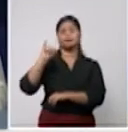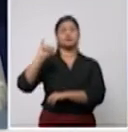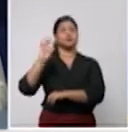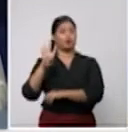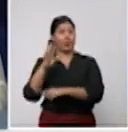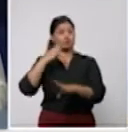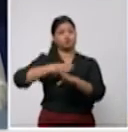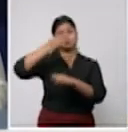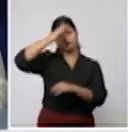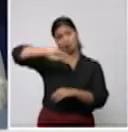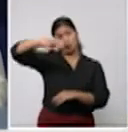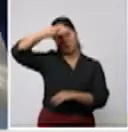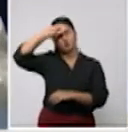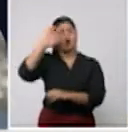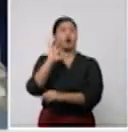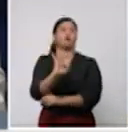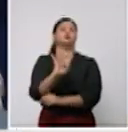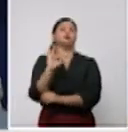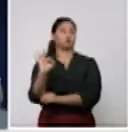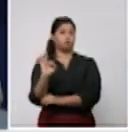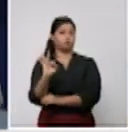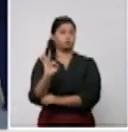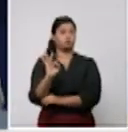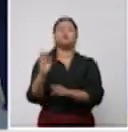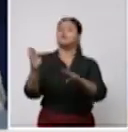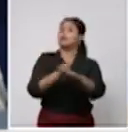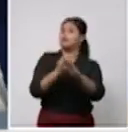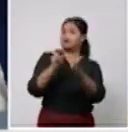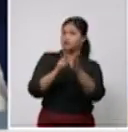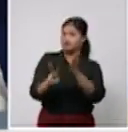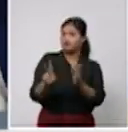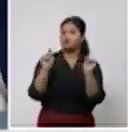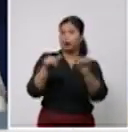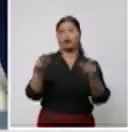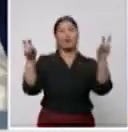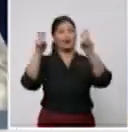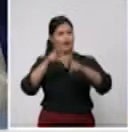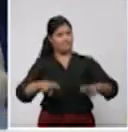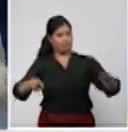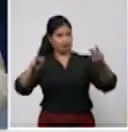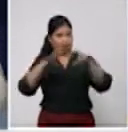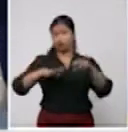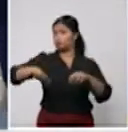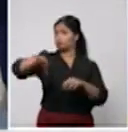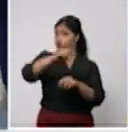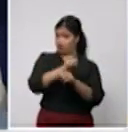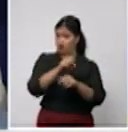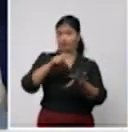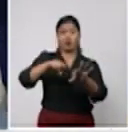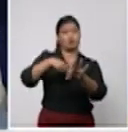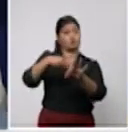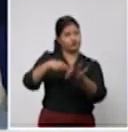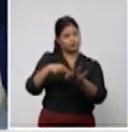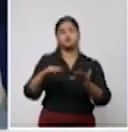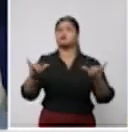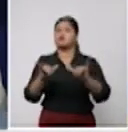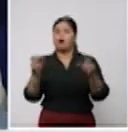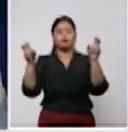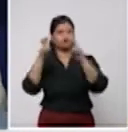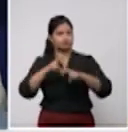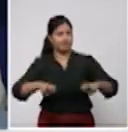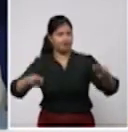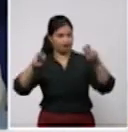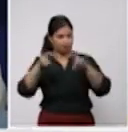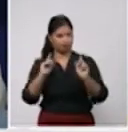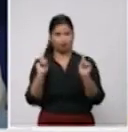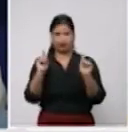66 from Villa Clara, 64 from Holguín, 88 from Santiago